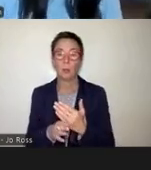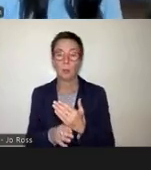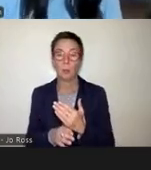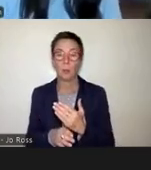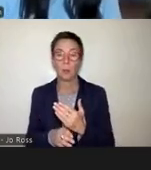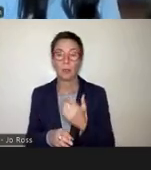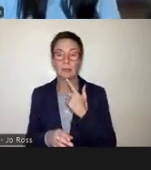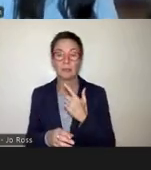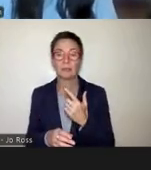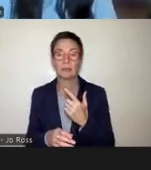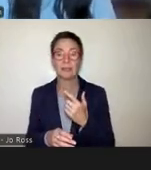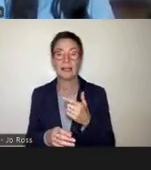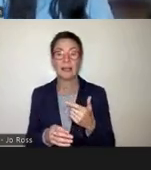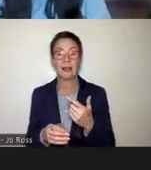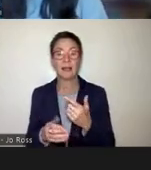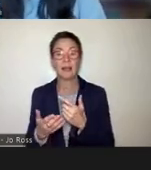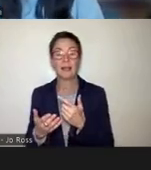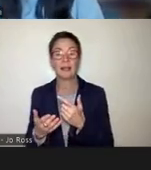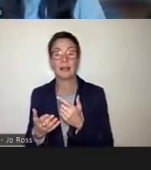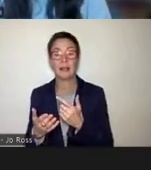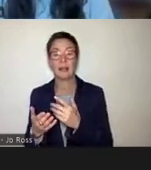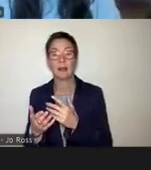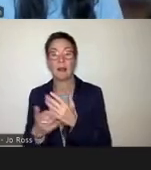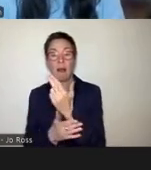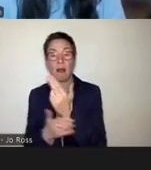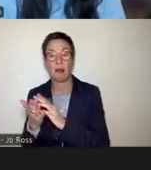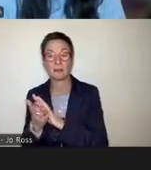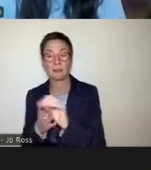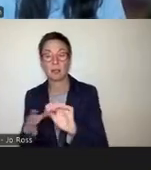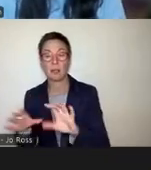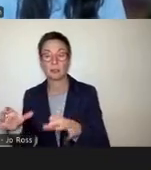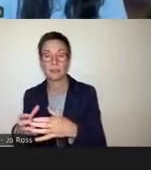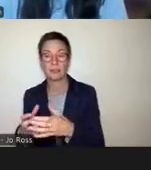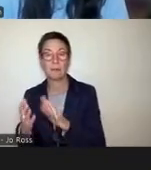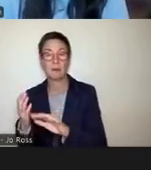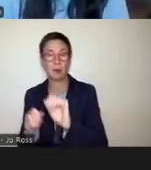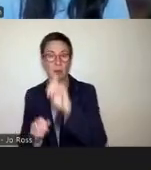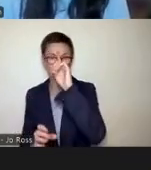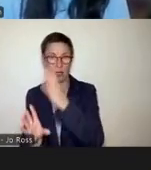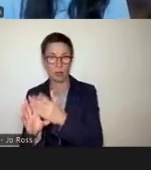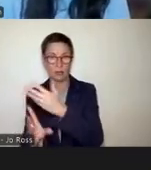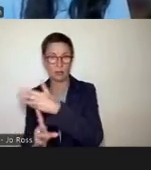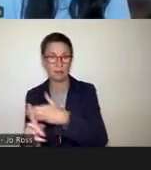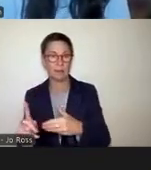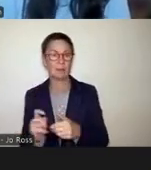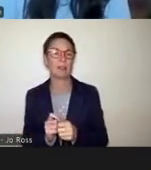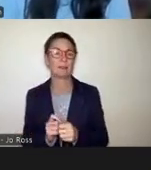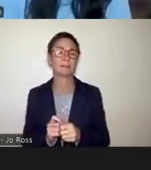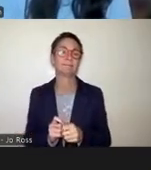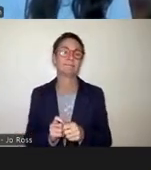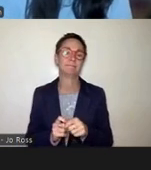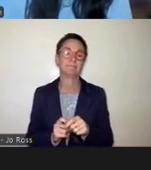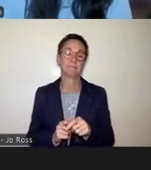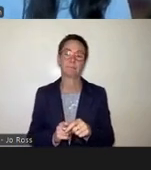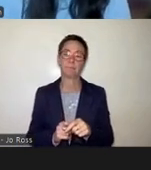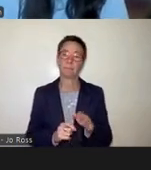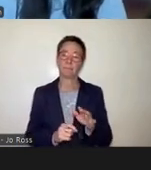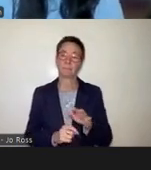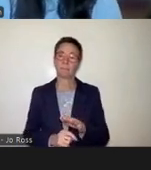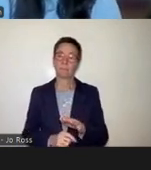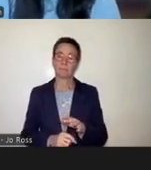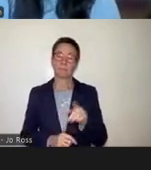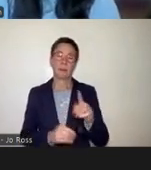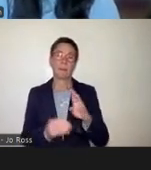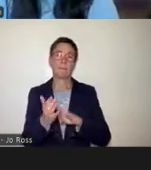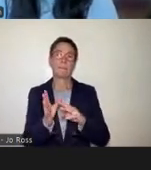poverty proofing arts and culture team, has added this from her psychology background. Around 80 years ago, Abraham